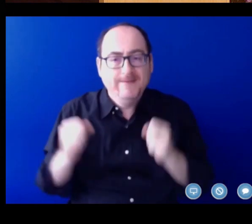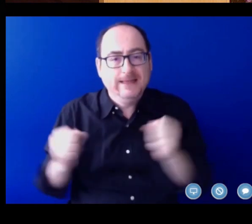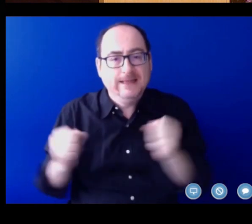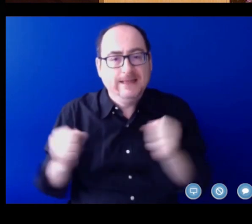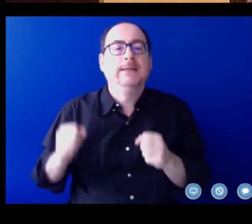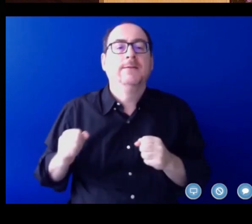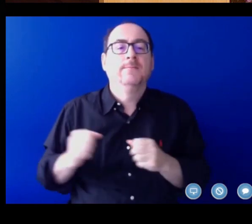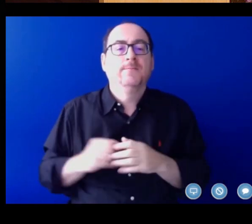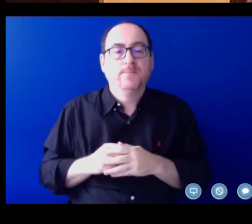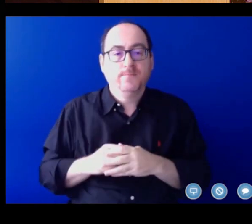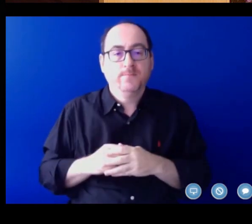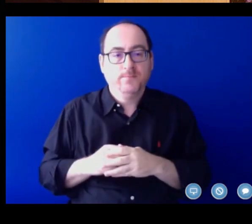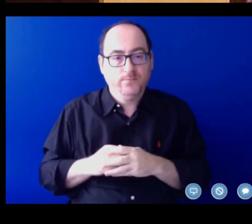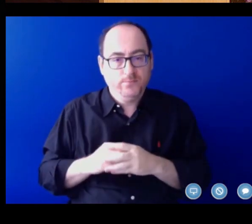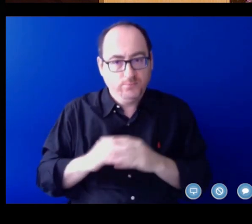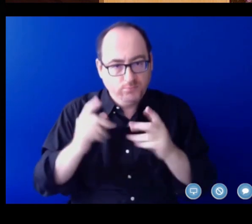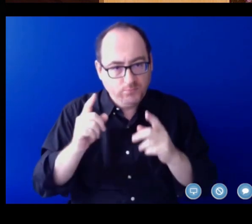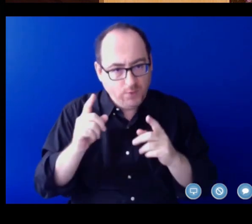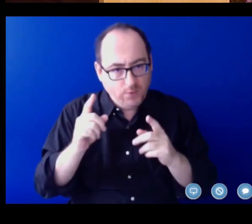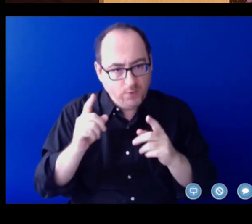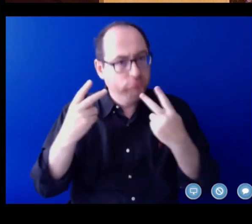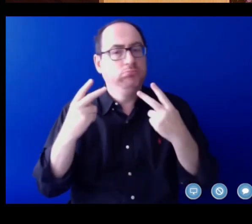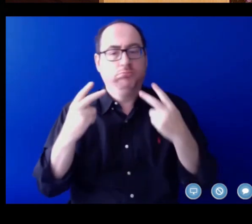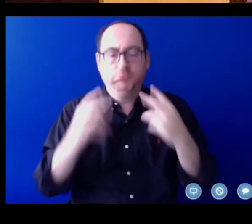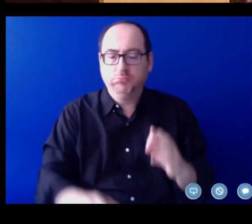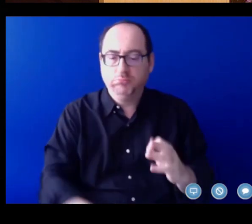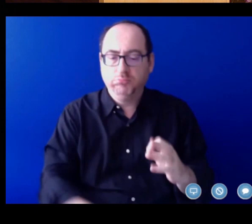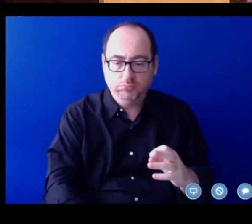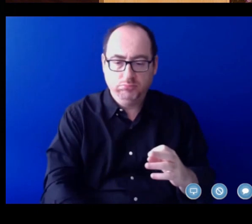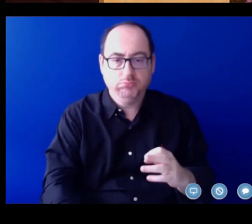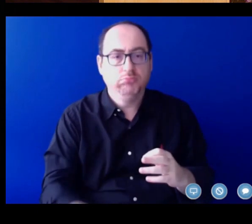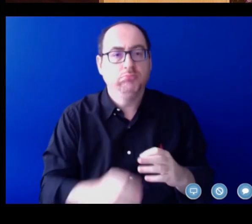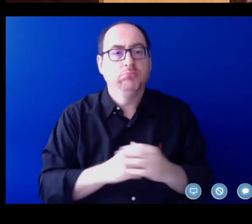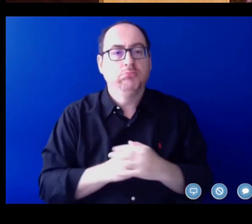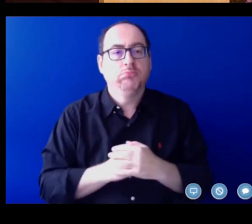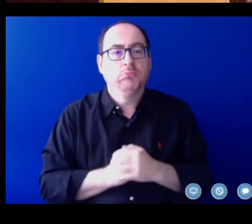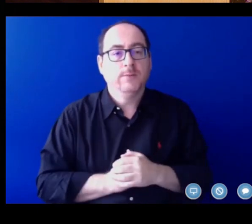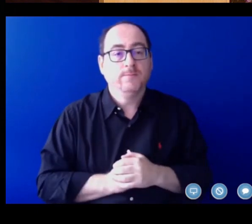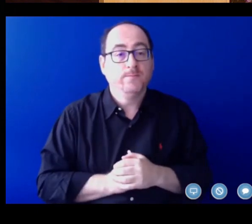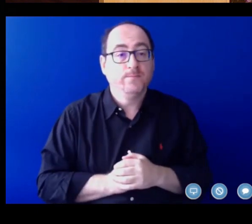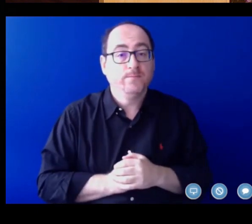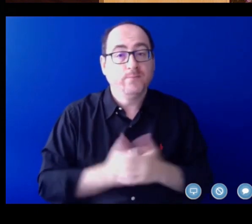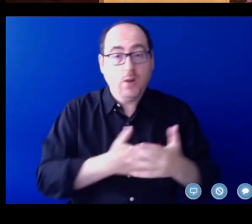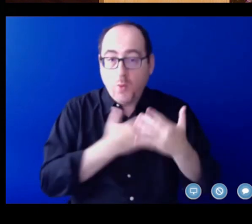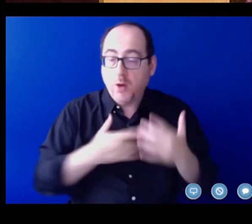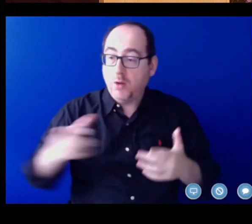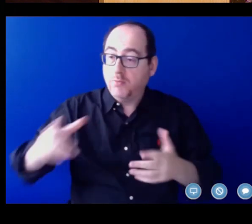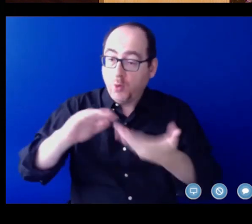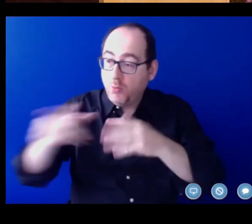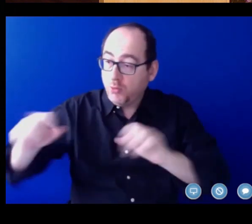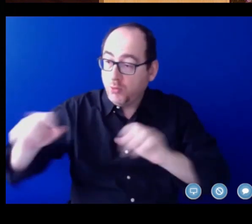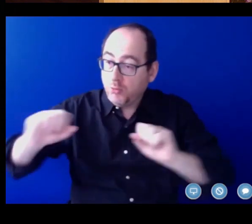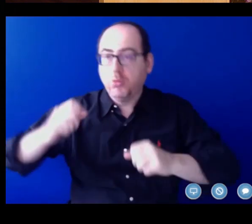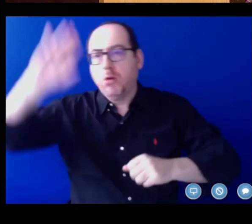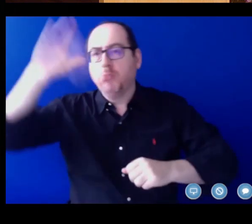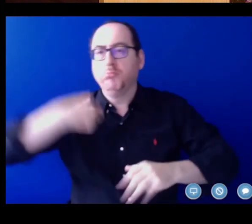There's a whole lot of associated resources that accompany the school support program, and these are all available on